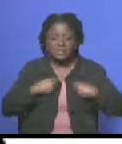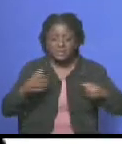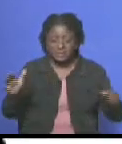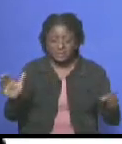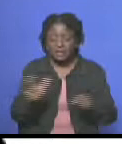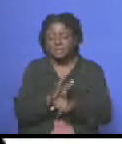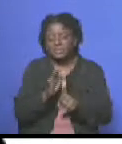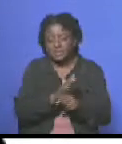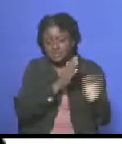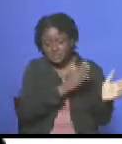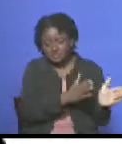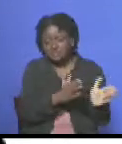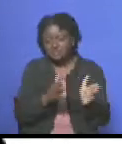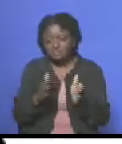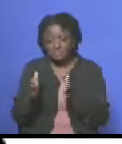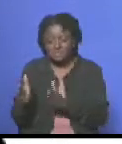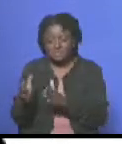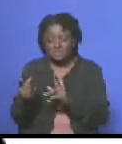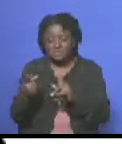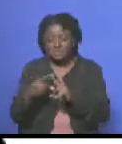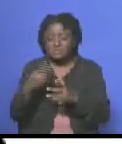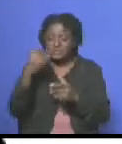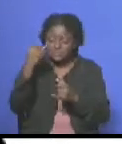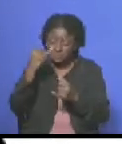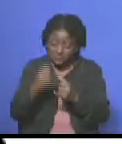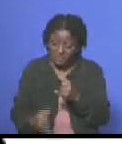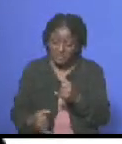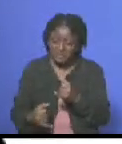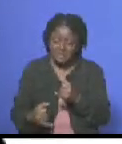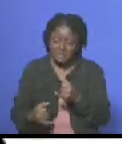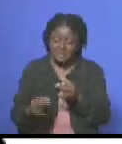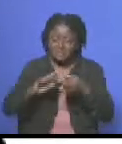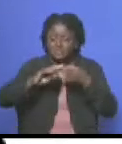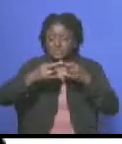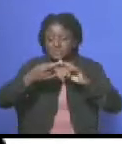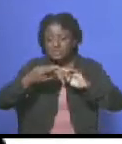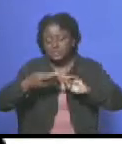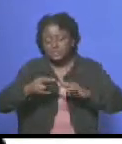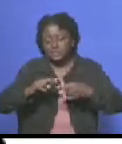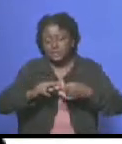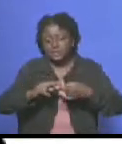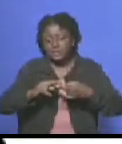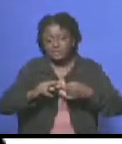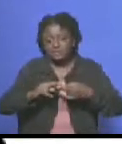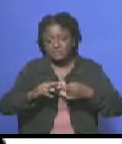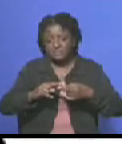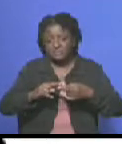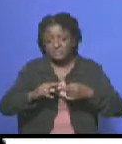a comprehensive strategy to finally resolve the long-running,